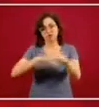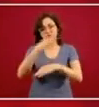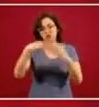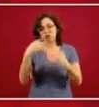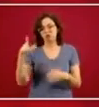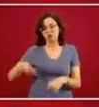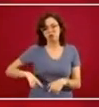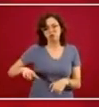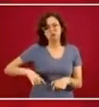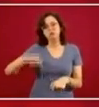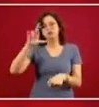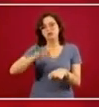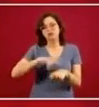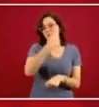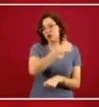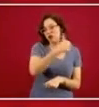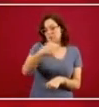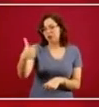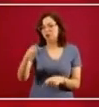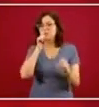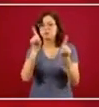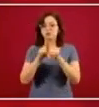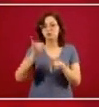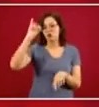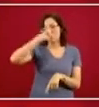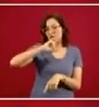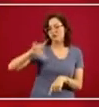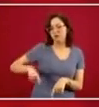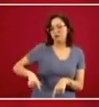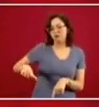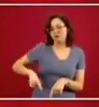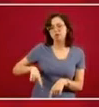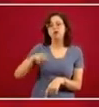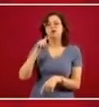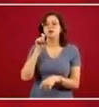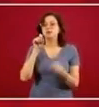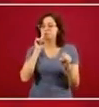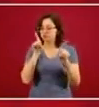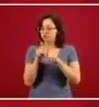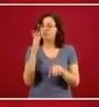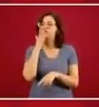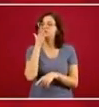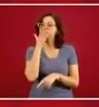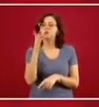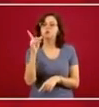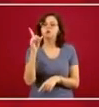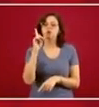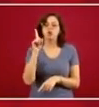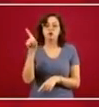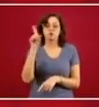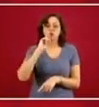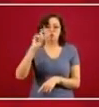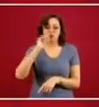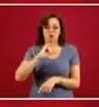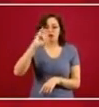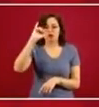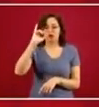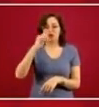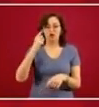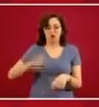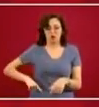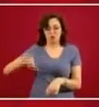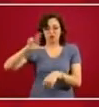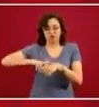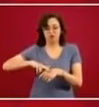do respect, and I've said it several times, I respect the labor being done by all governors in